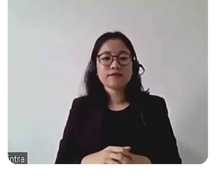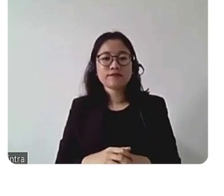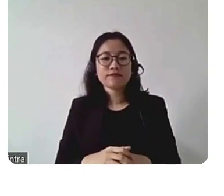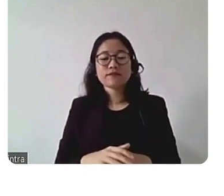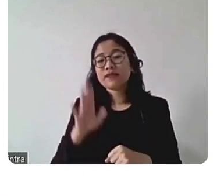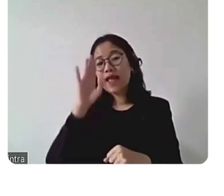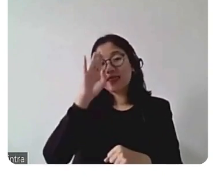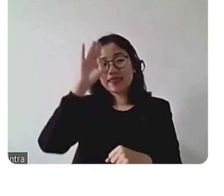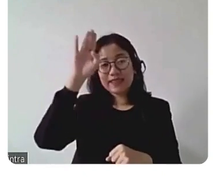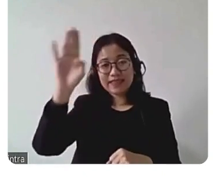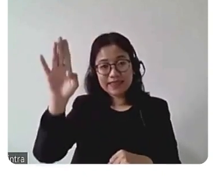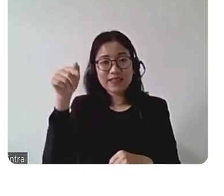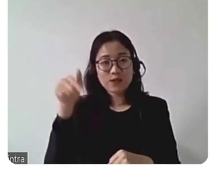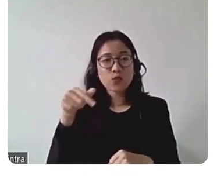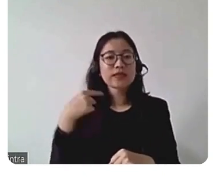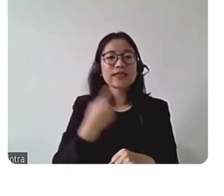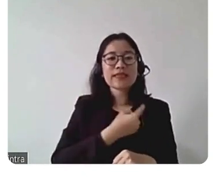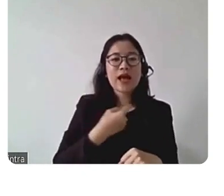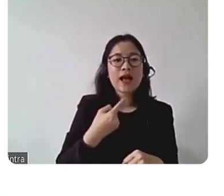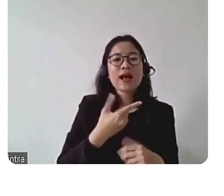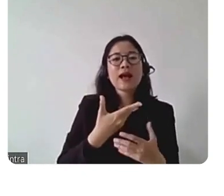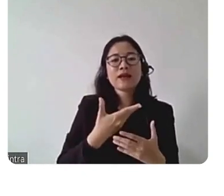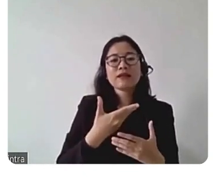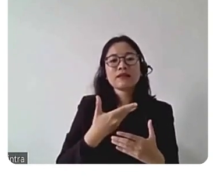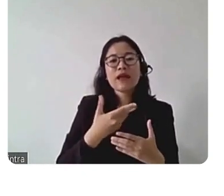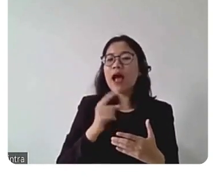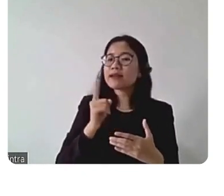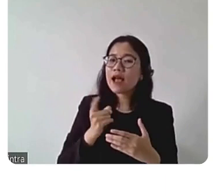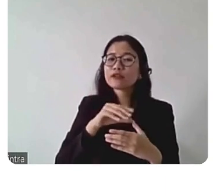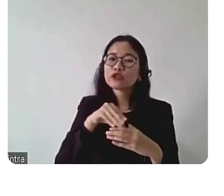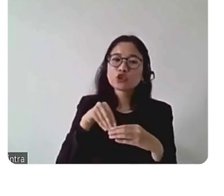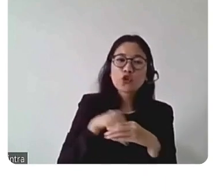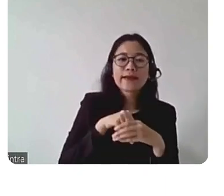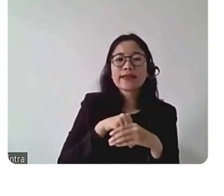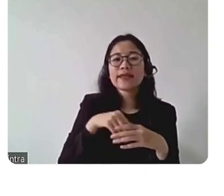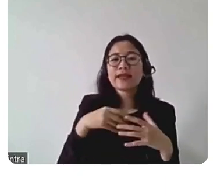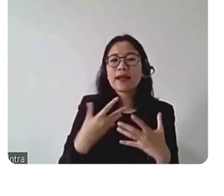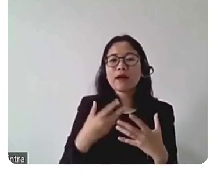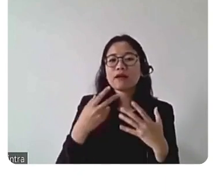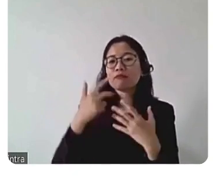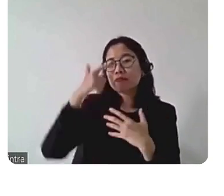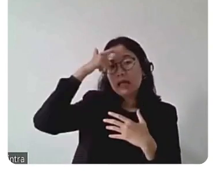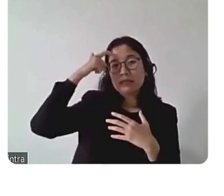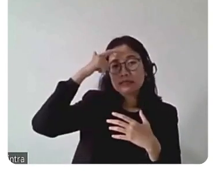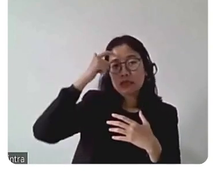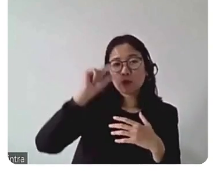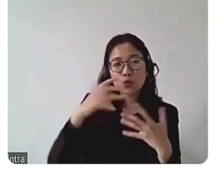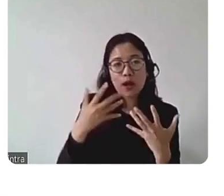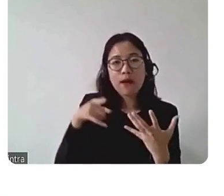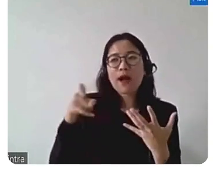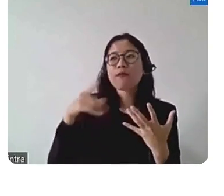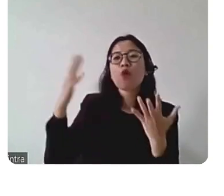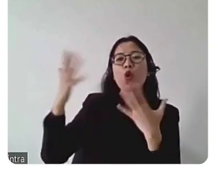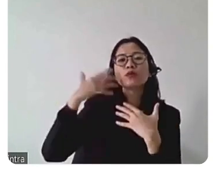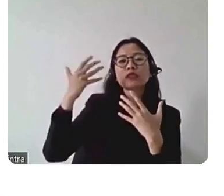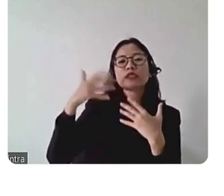have also the joint study for air pollution, climate change, and